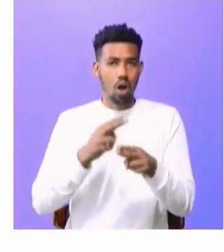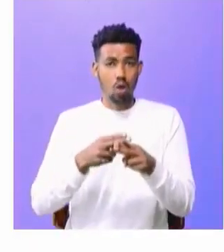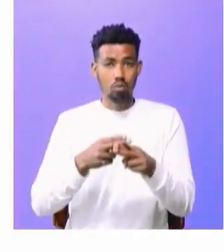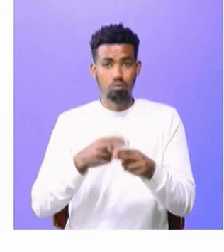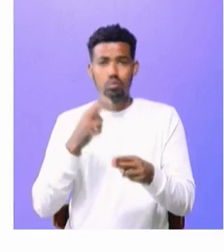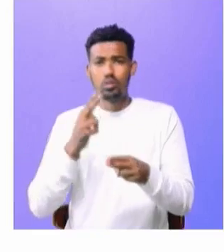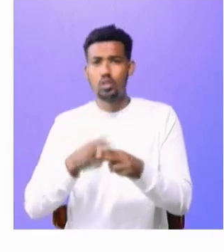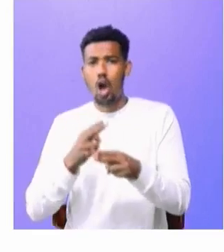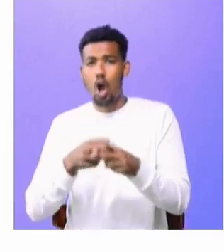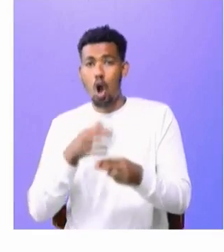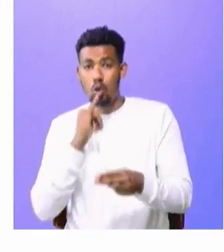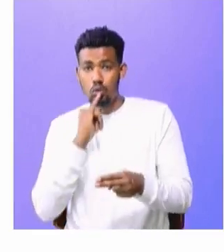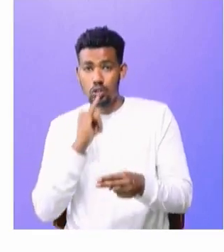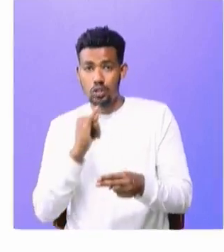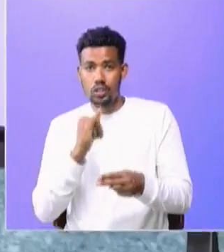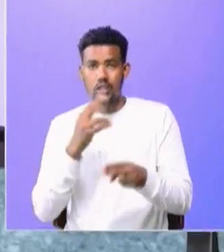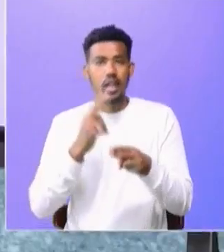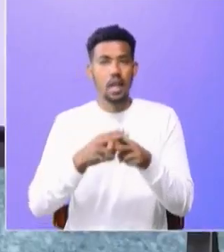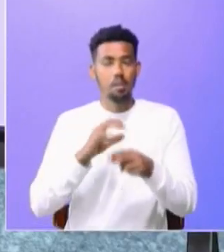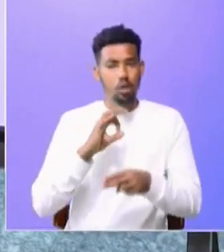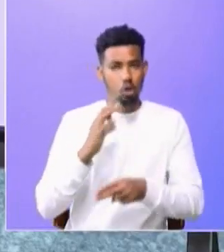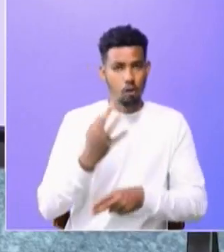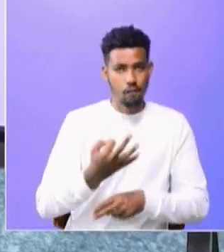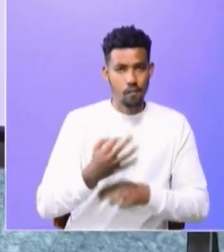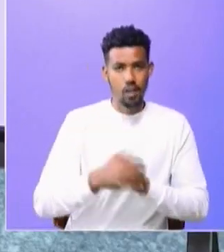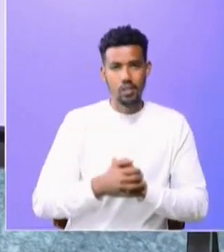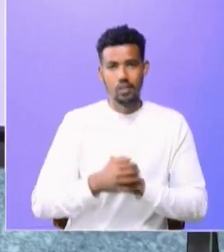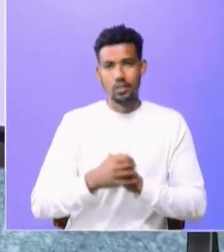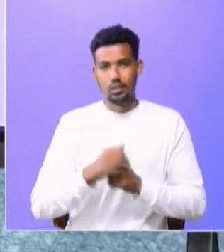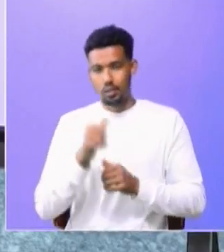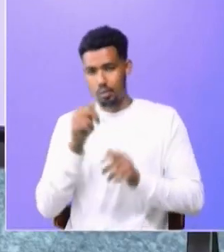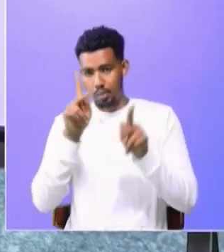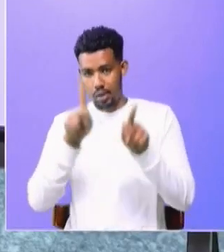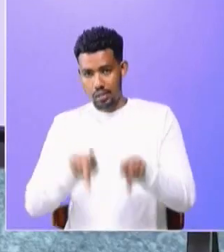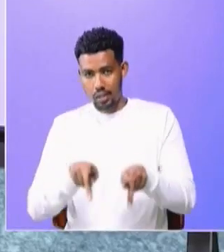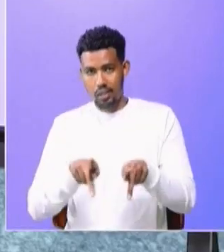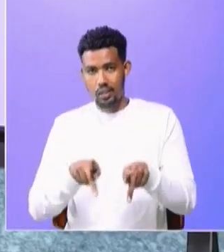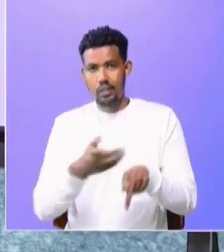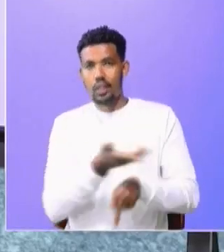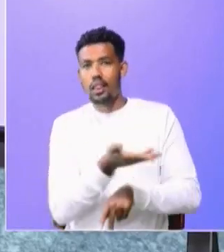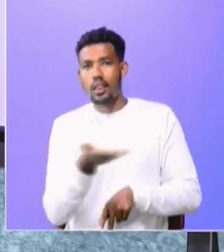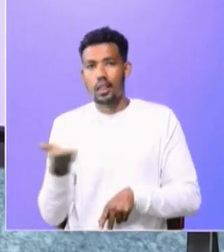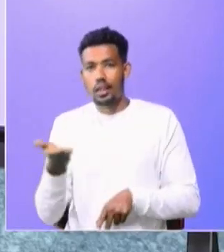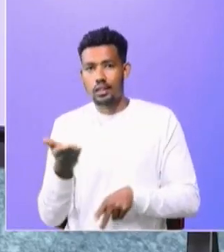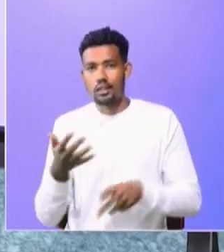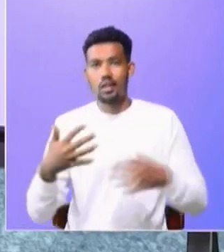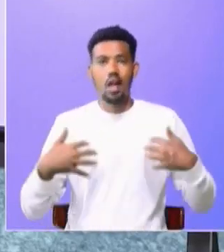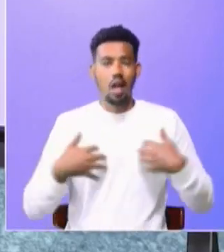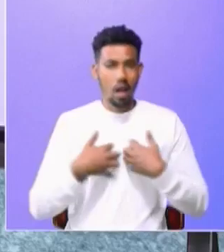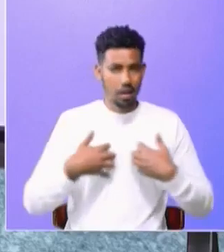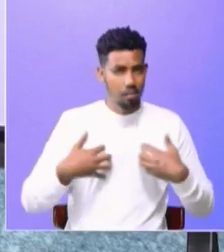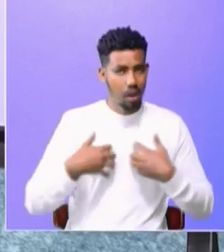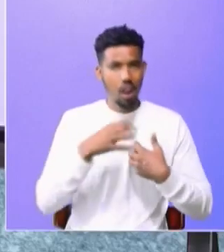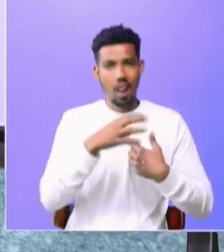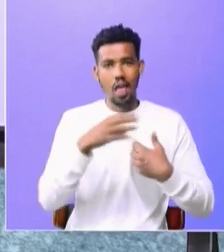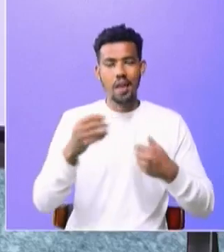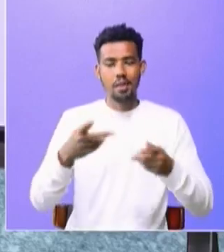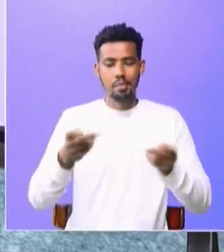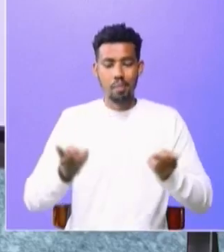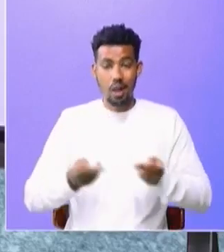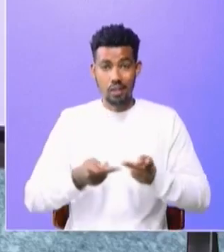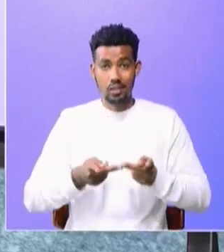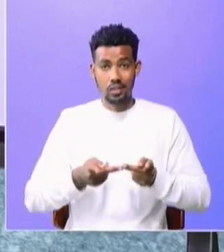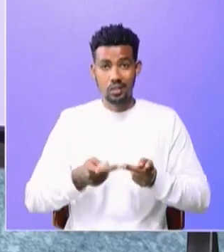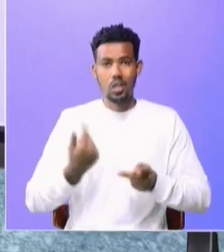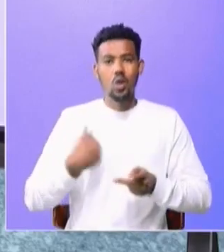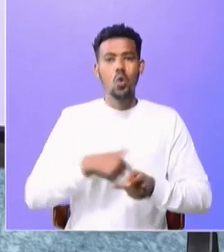noun is naming of person, things, animals, and places.